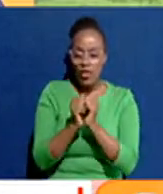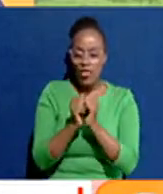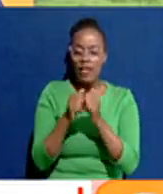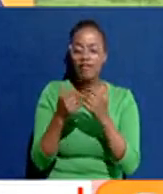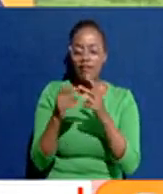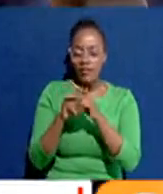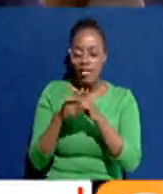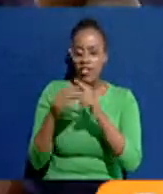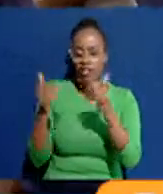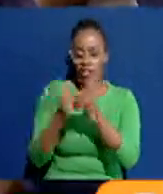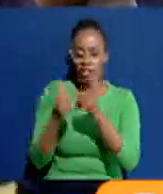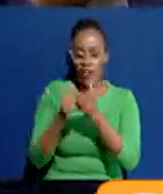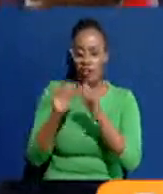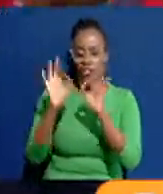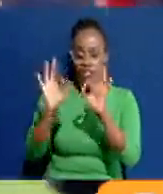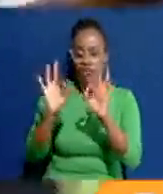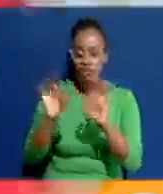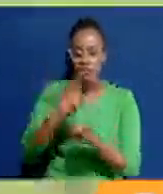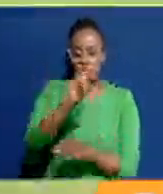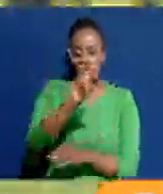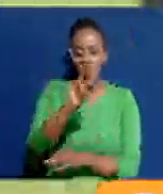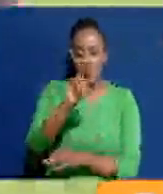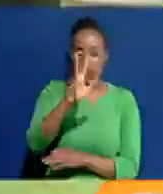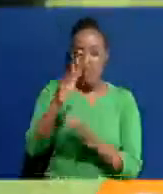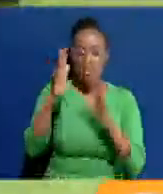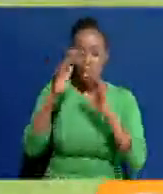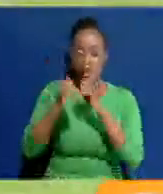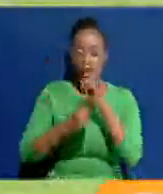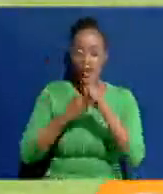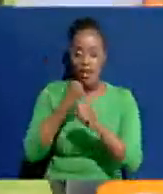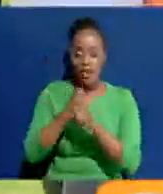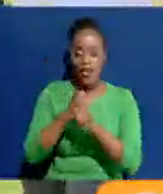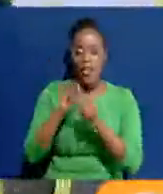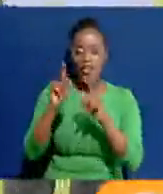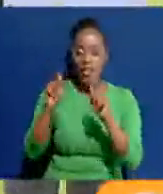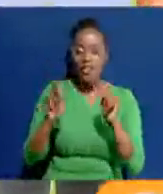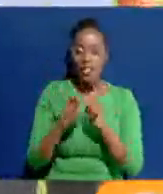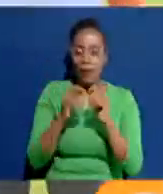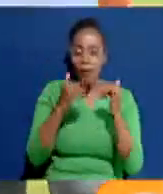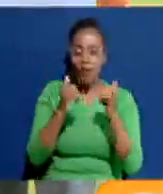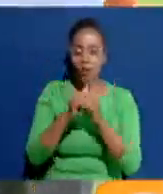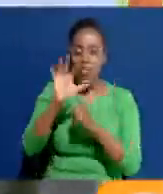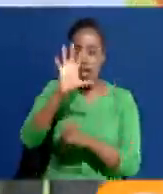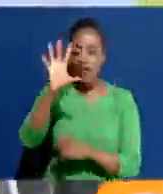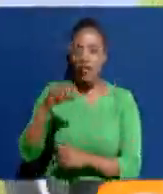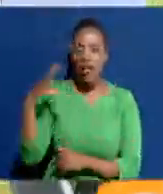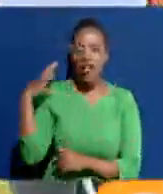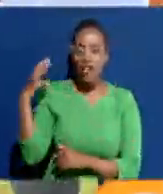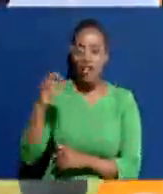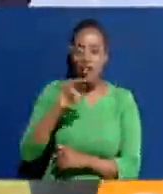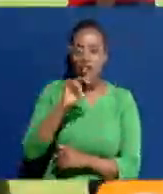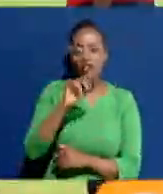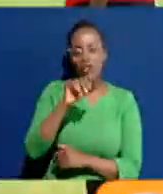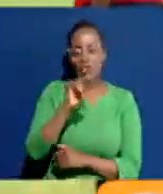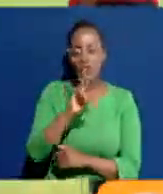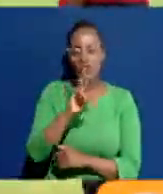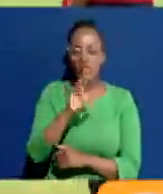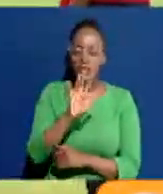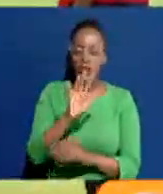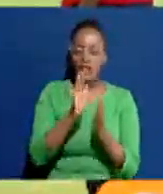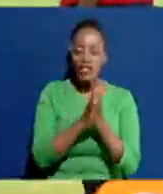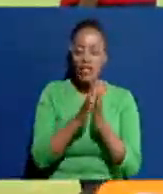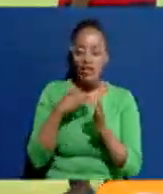beginning of this race. 2023 will be a big year as an all-star team will play in the Africa Championship. In 2024, there will be a